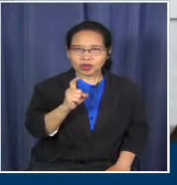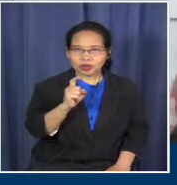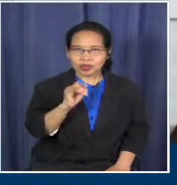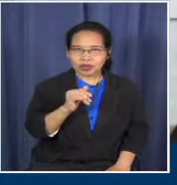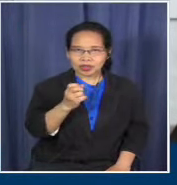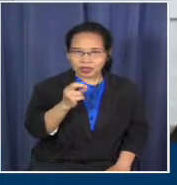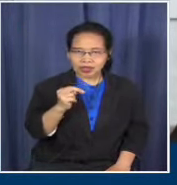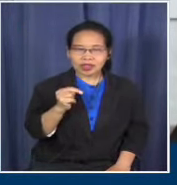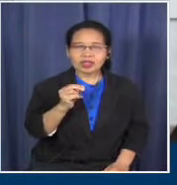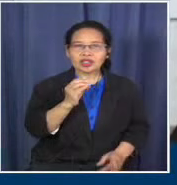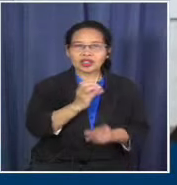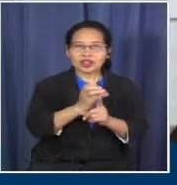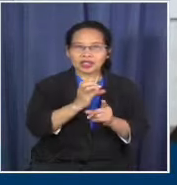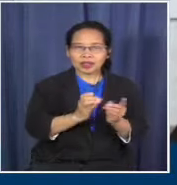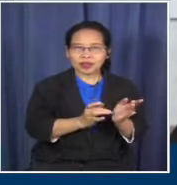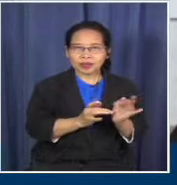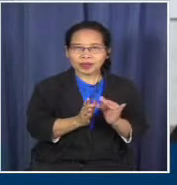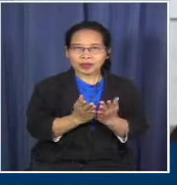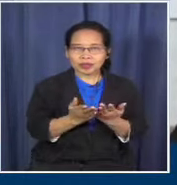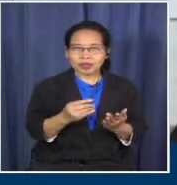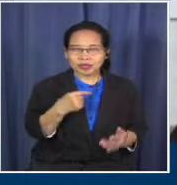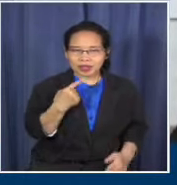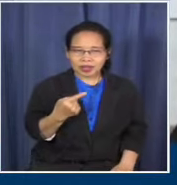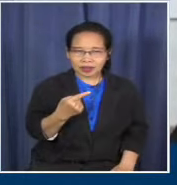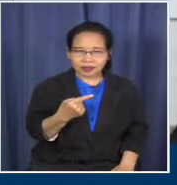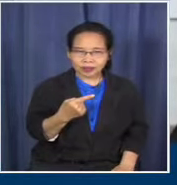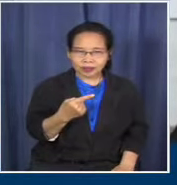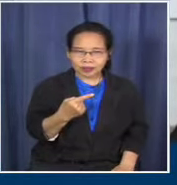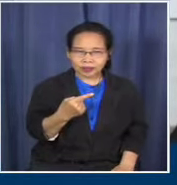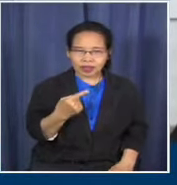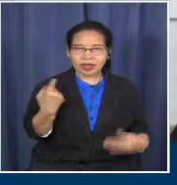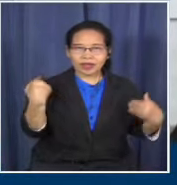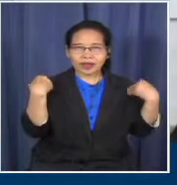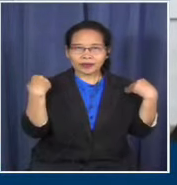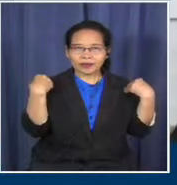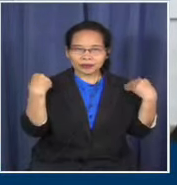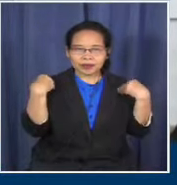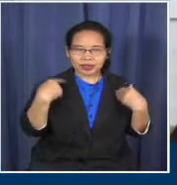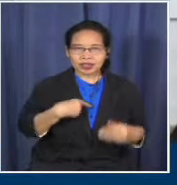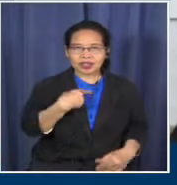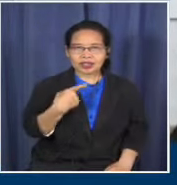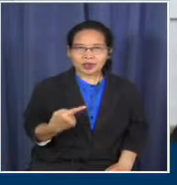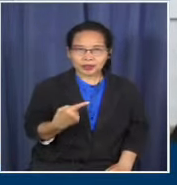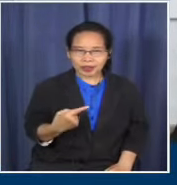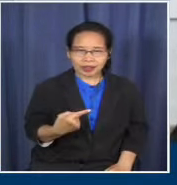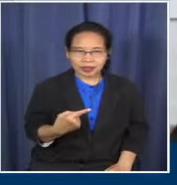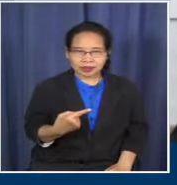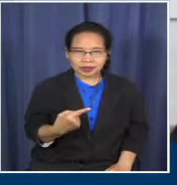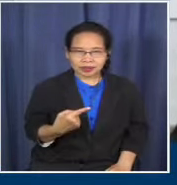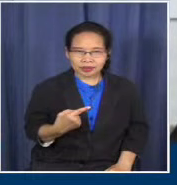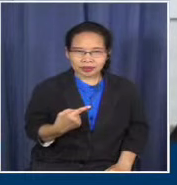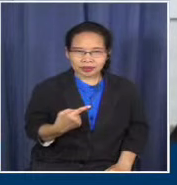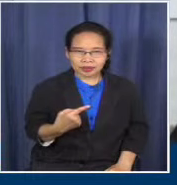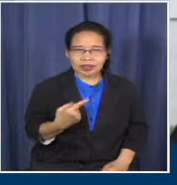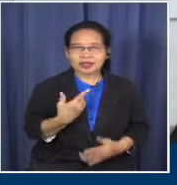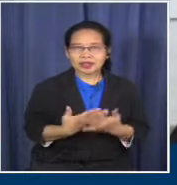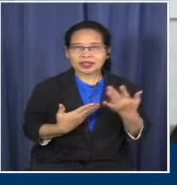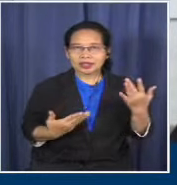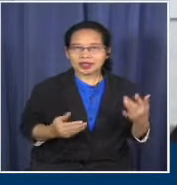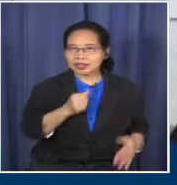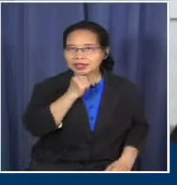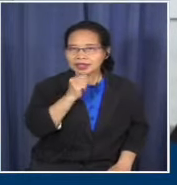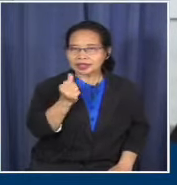taste. So you will not taste it. What the Bible is saying is correct.